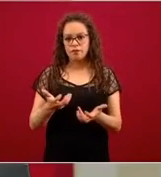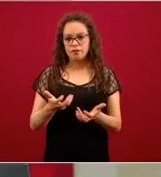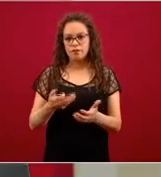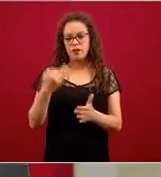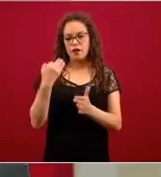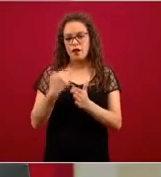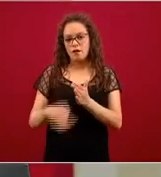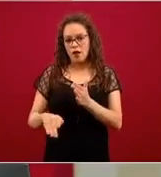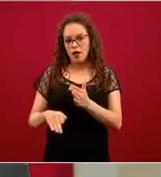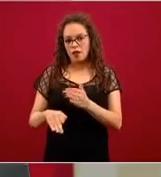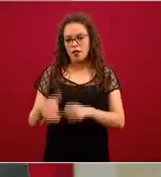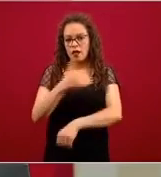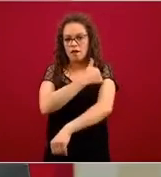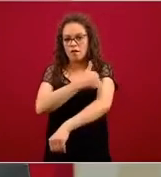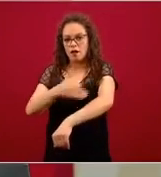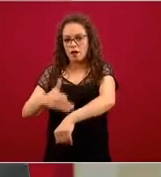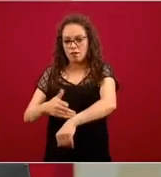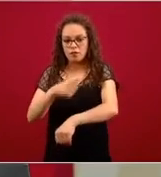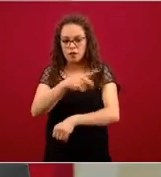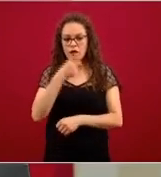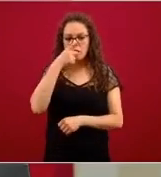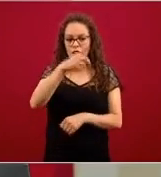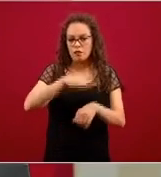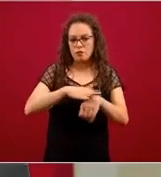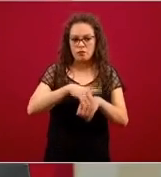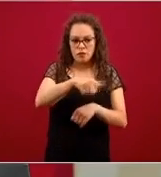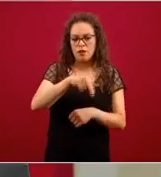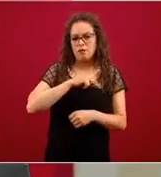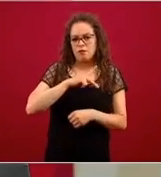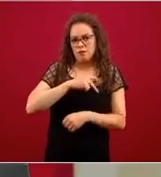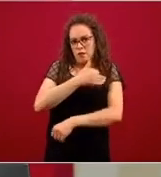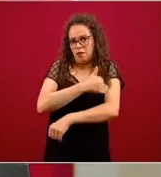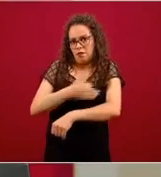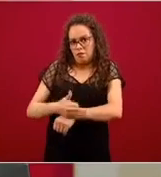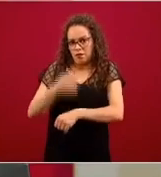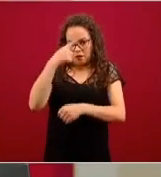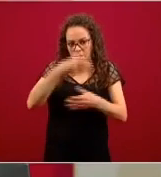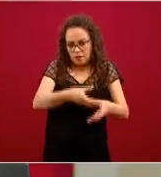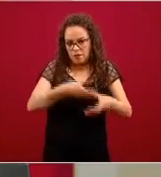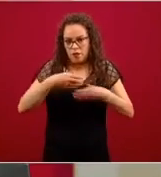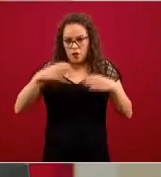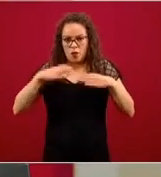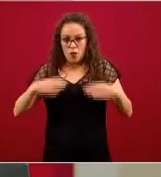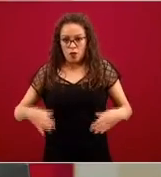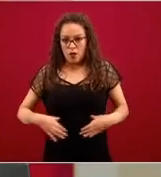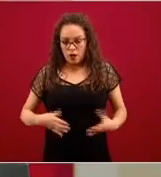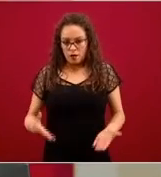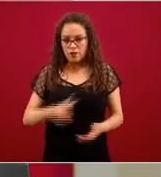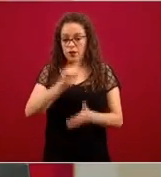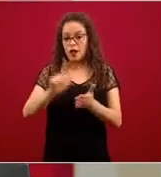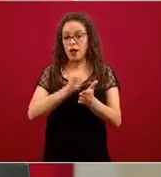If there are non-identified human remains and they have not been claimed, we cannot cremate them.